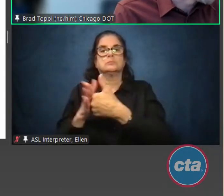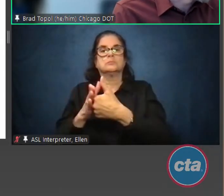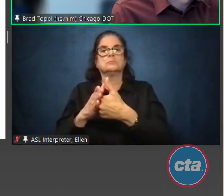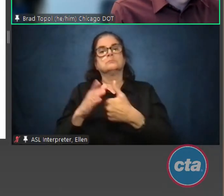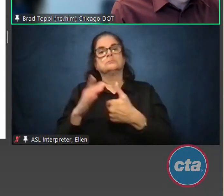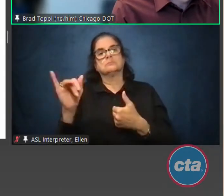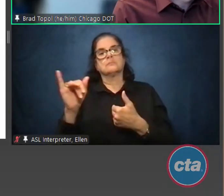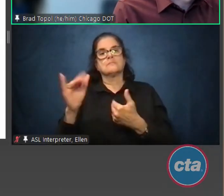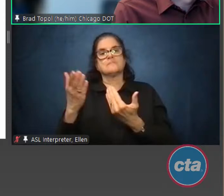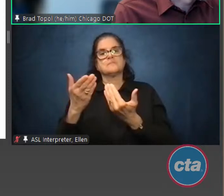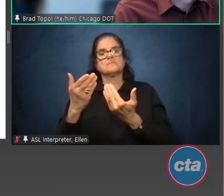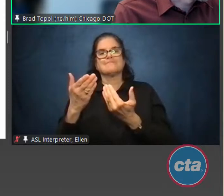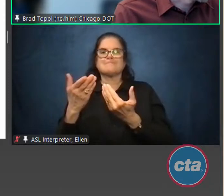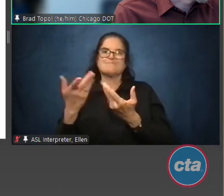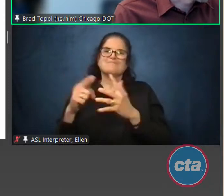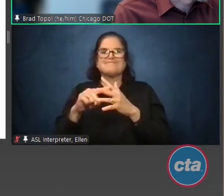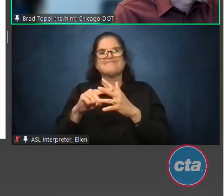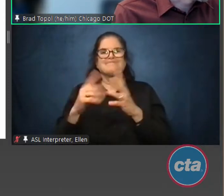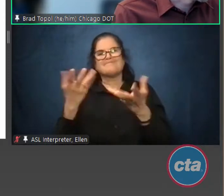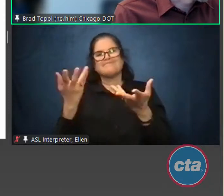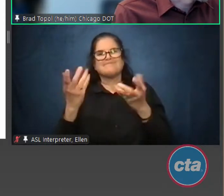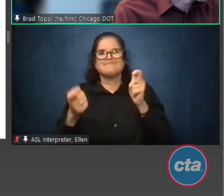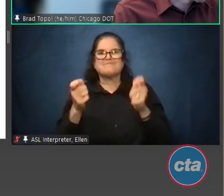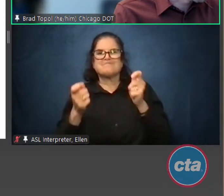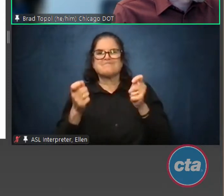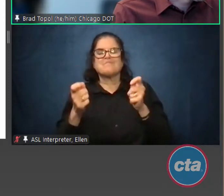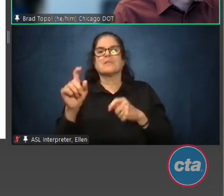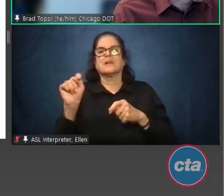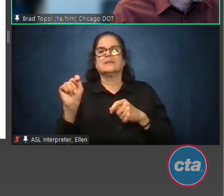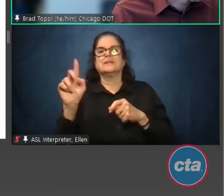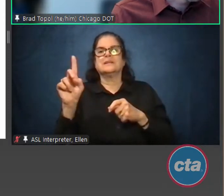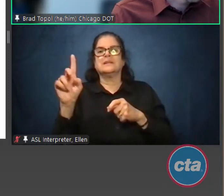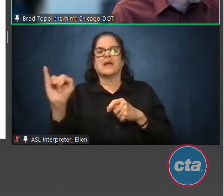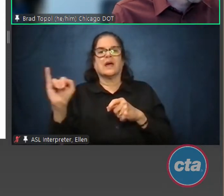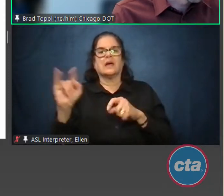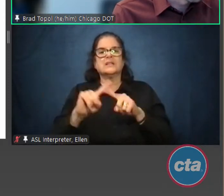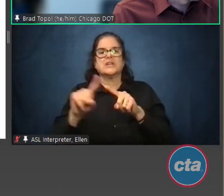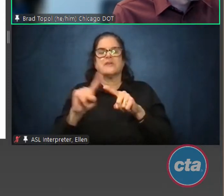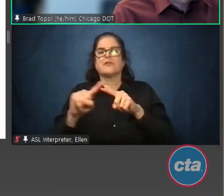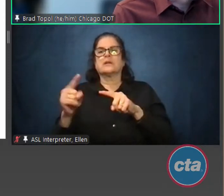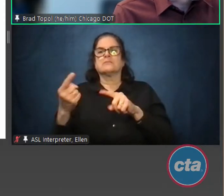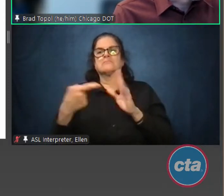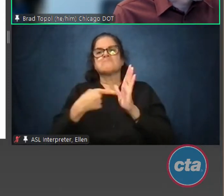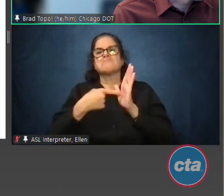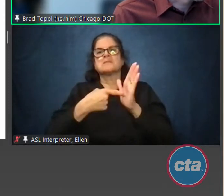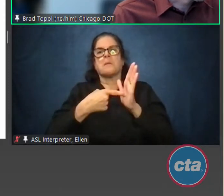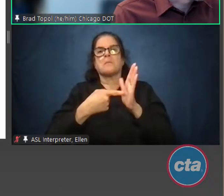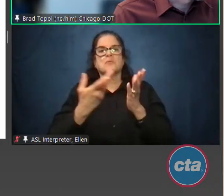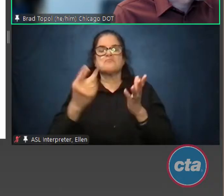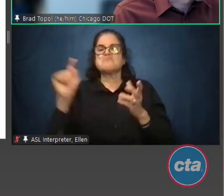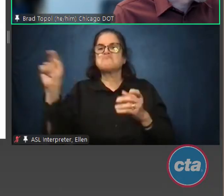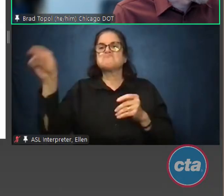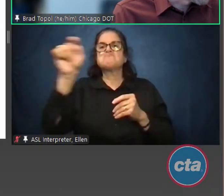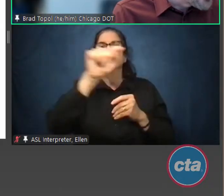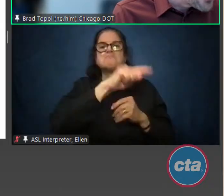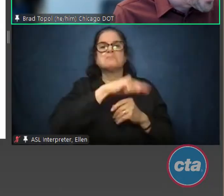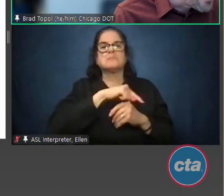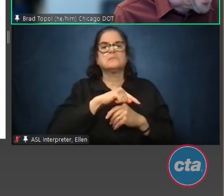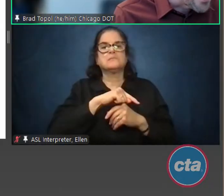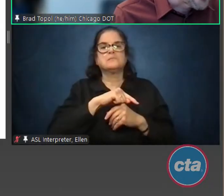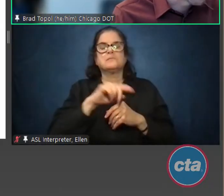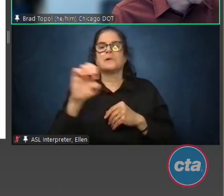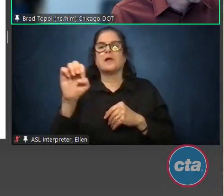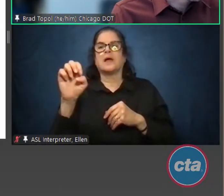early adoption treatment of a TDI where they were using, this is just showing different material examples out there where this is called